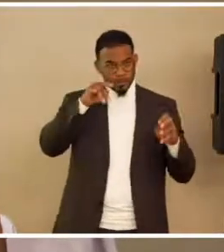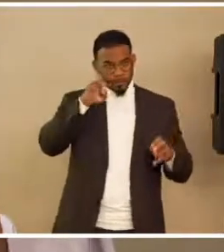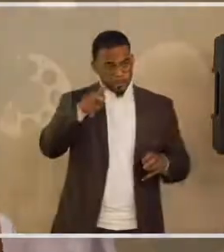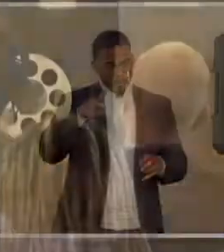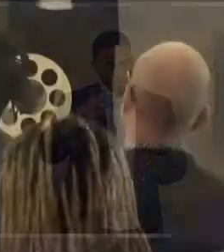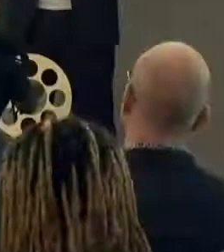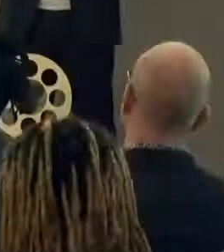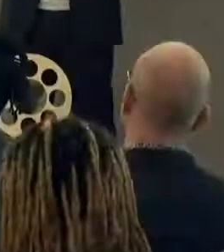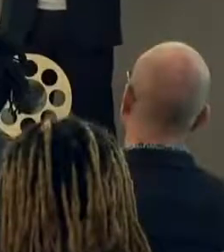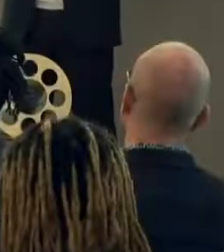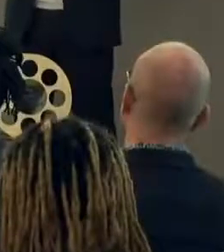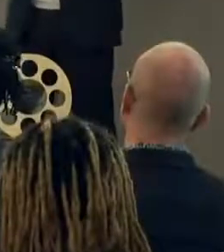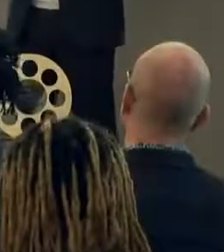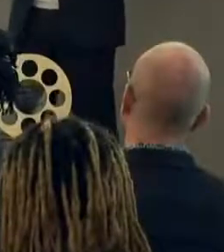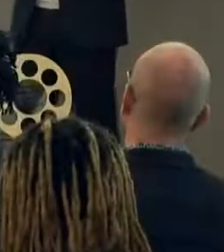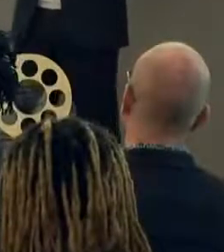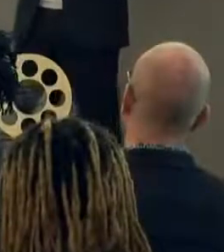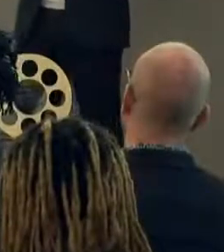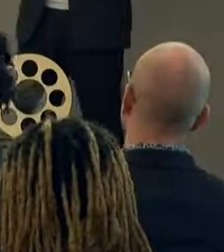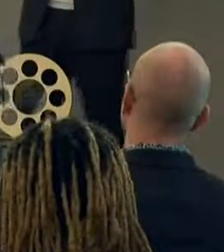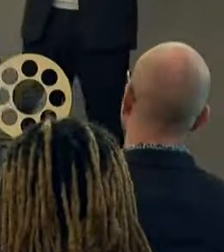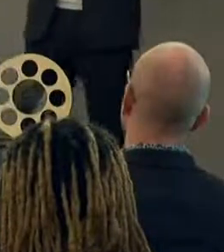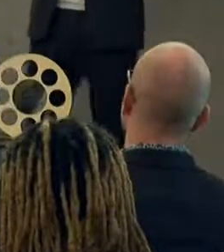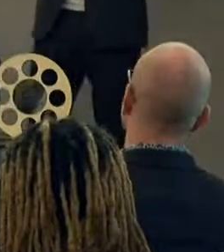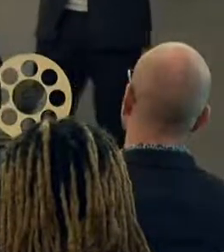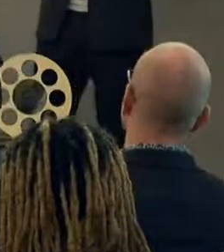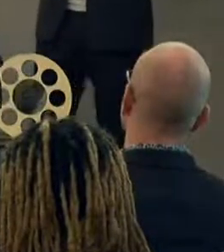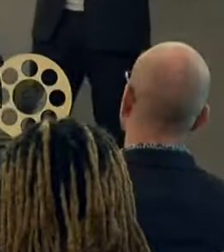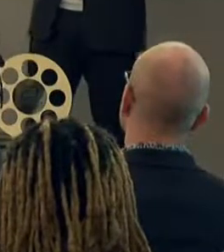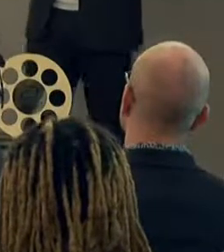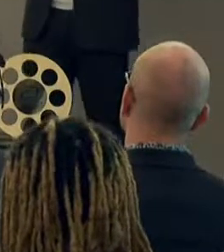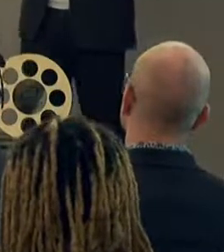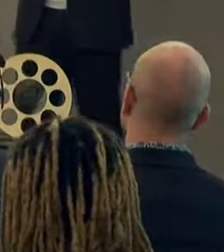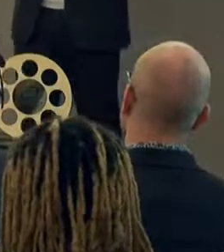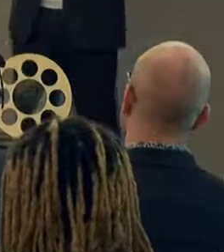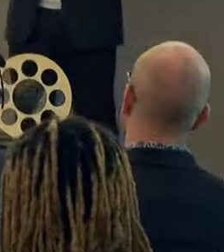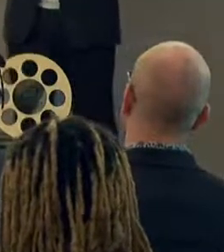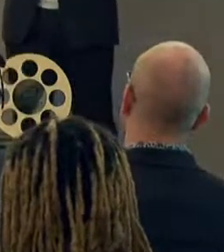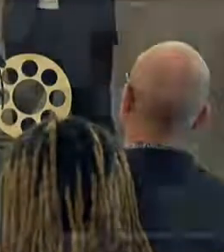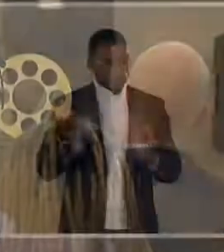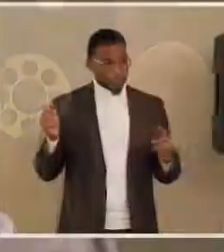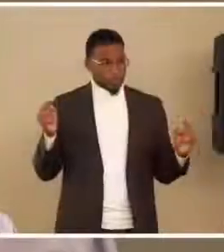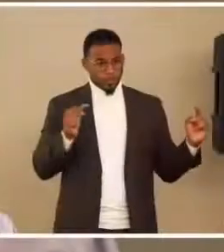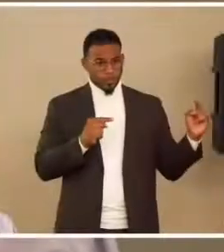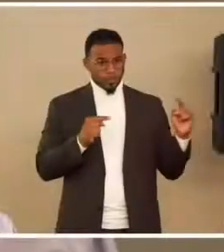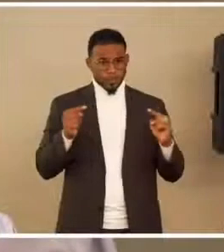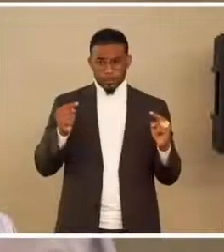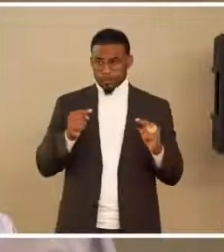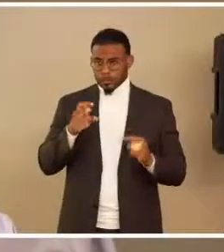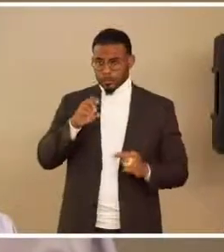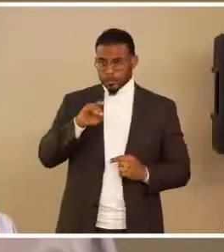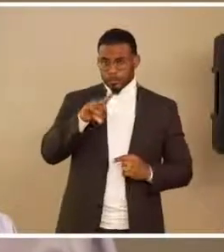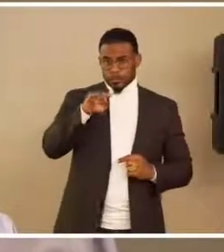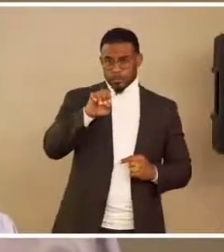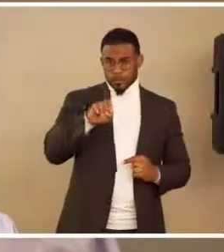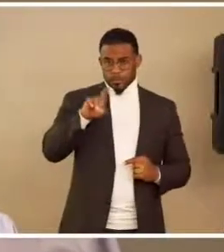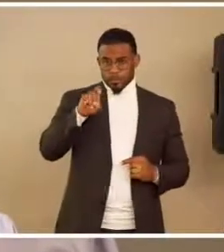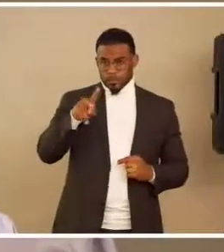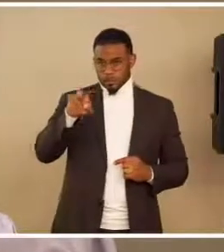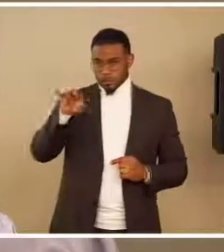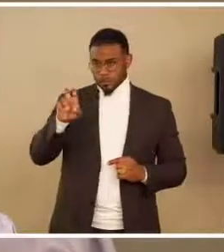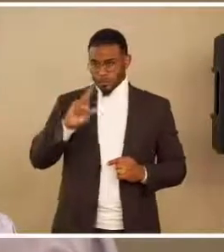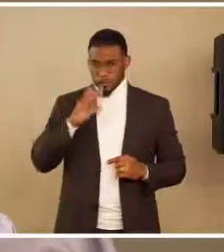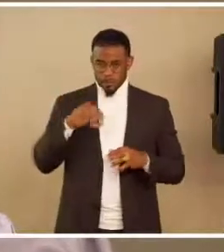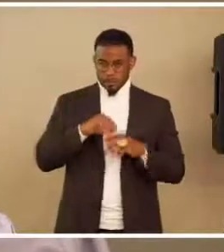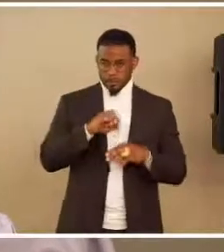a theme park, an amusement an African, amusement park, yes. An African amusement park, and they made people come from Côte d'Ivoire to be part of the